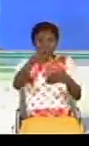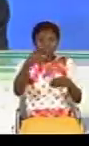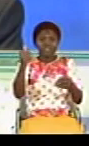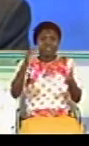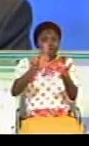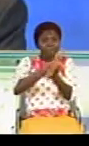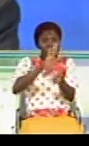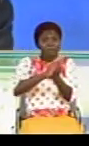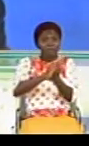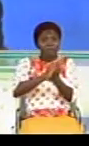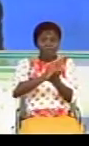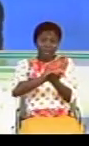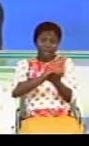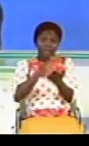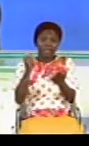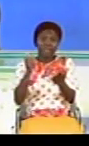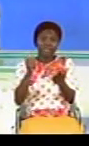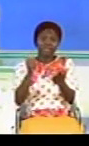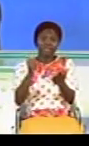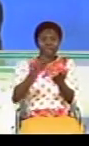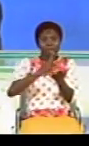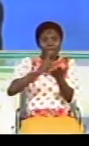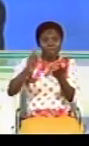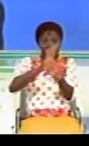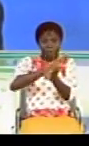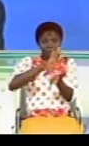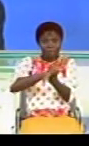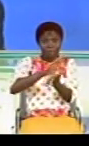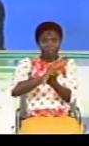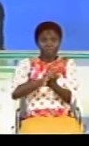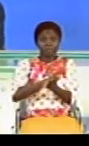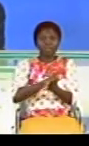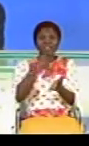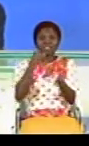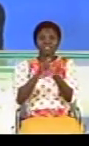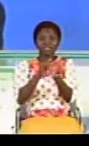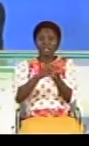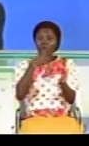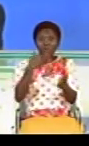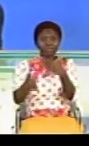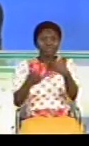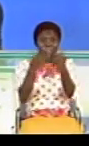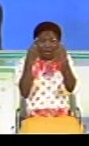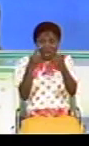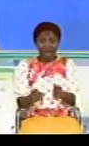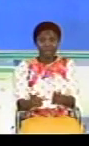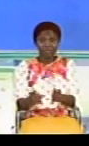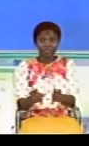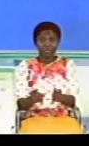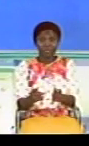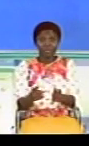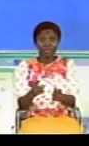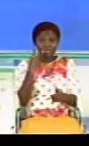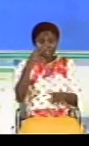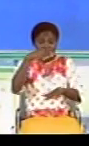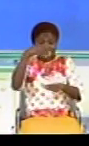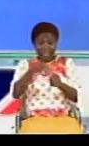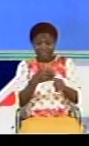saying, whatever has happened in your history, look at everything that has happened in your life. That one, cancel that